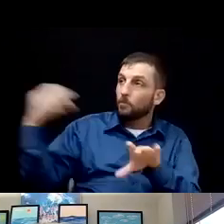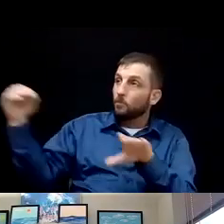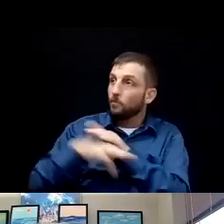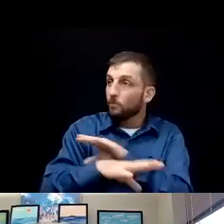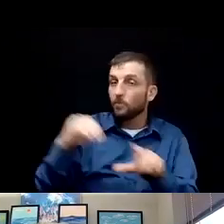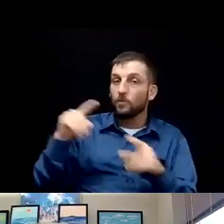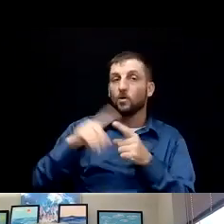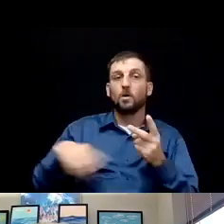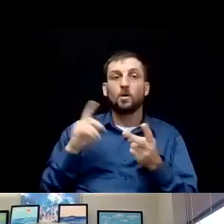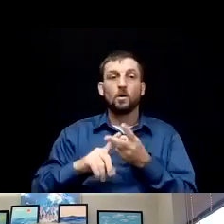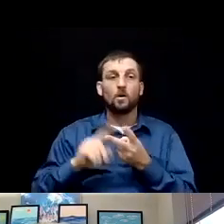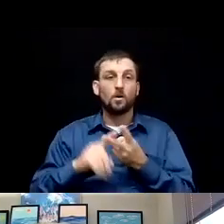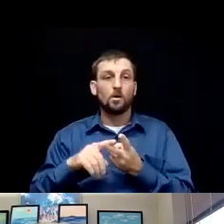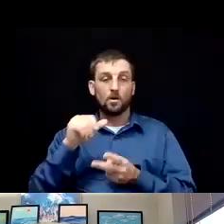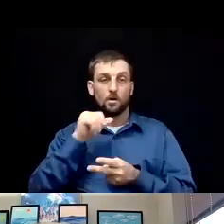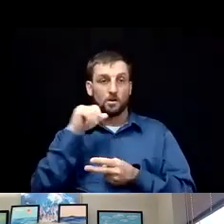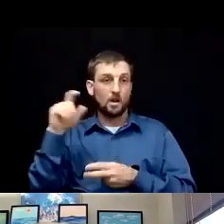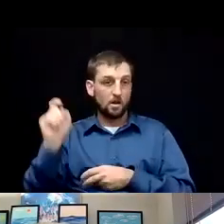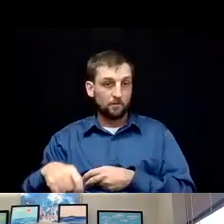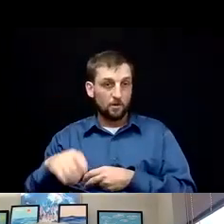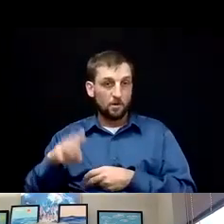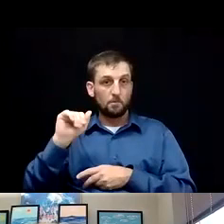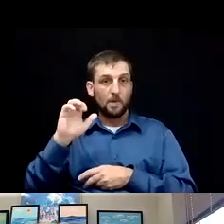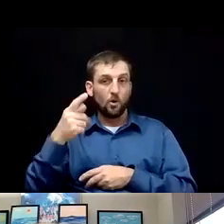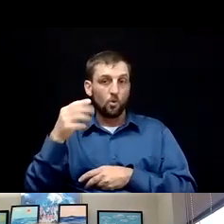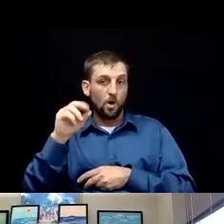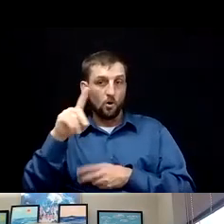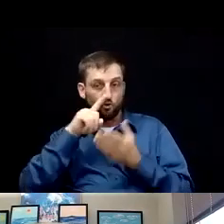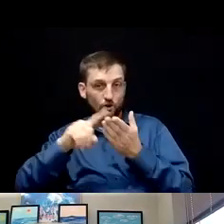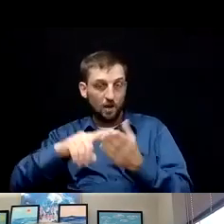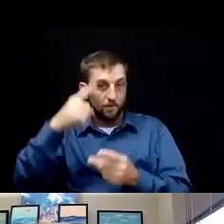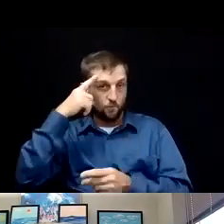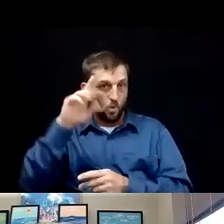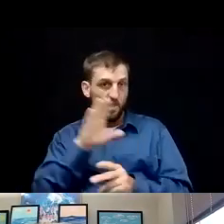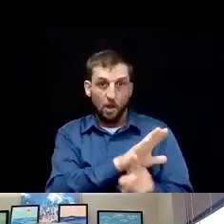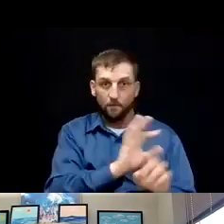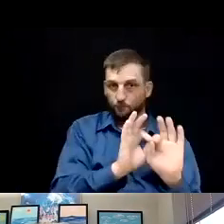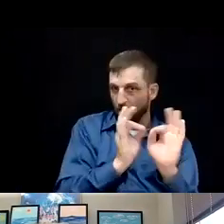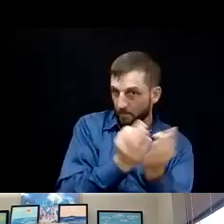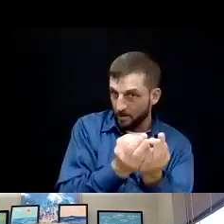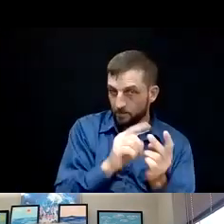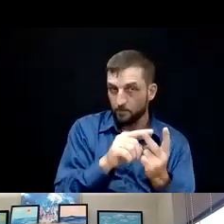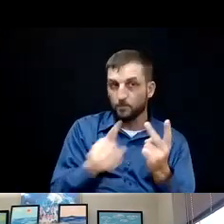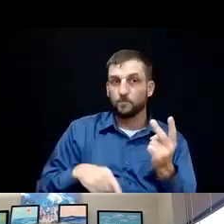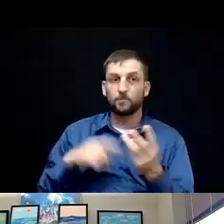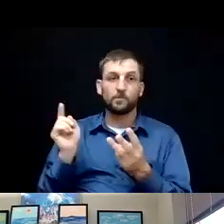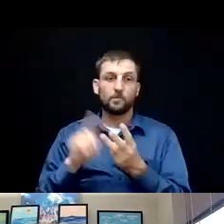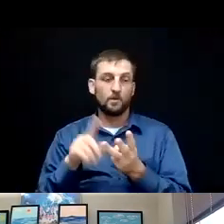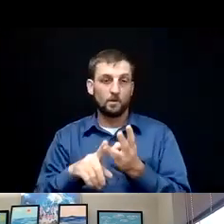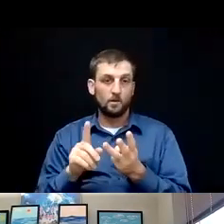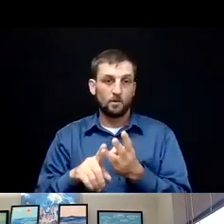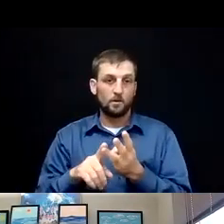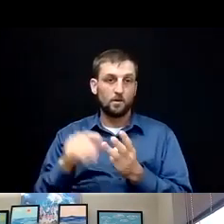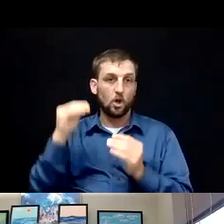having background checks for those immediate family members. And then, you know, similar to what Robin was mentioning about the adult